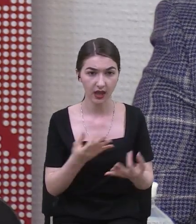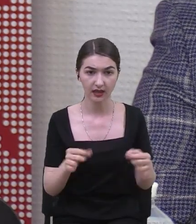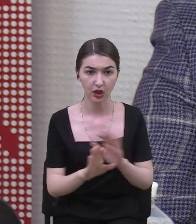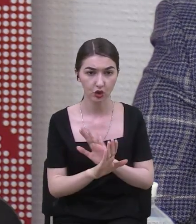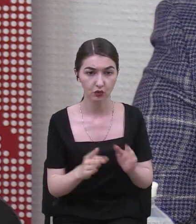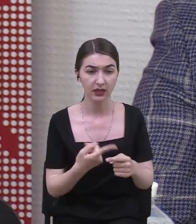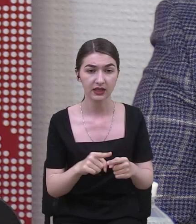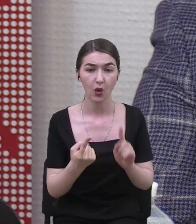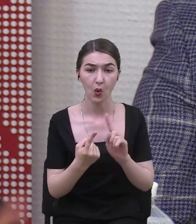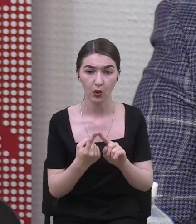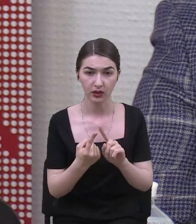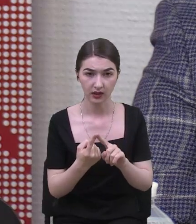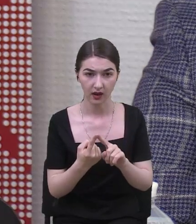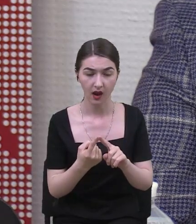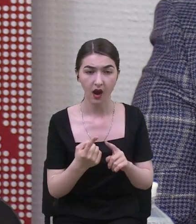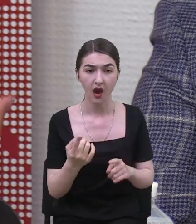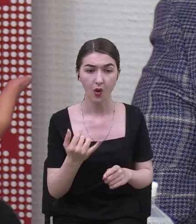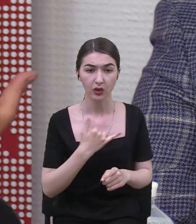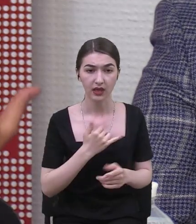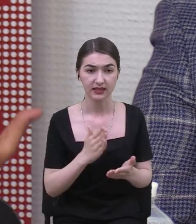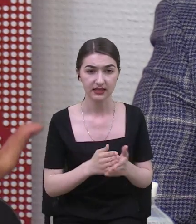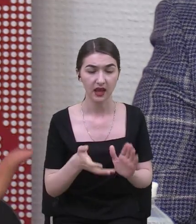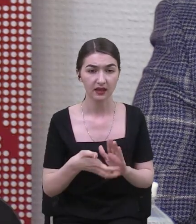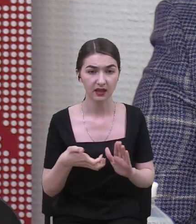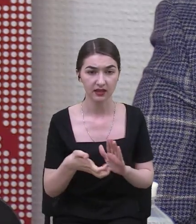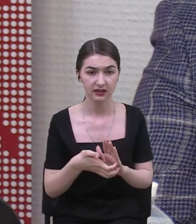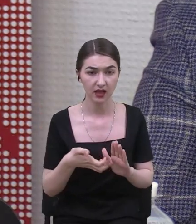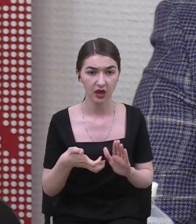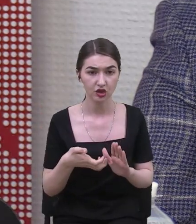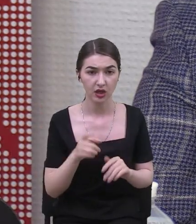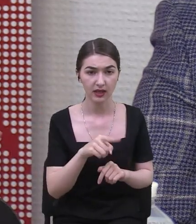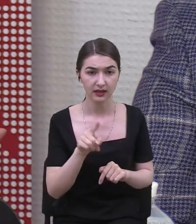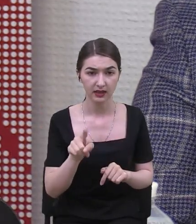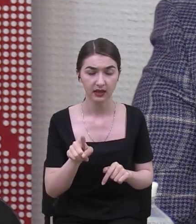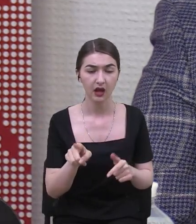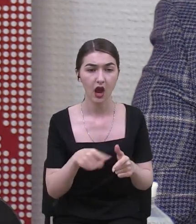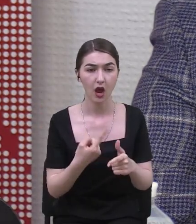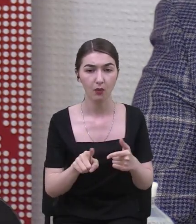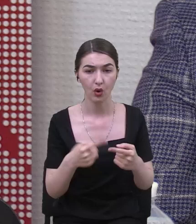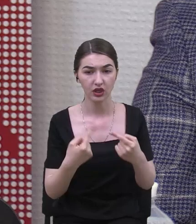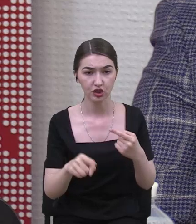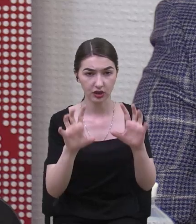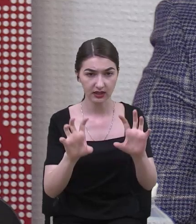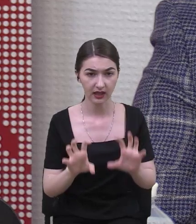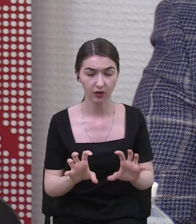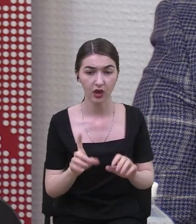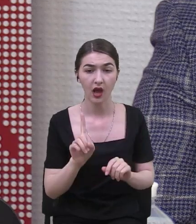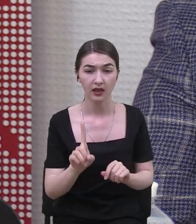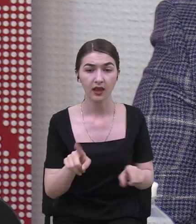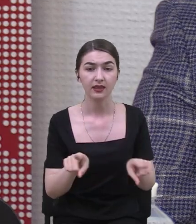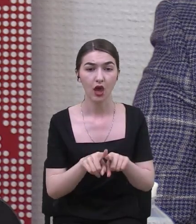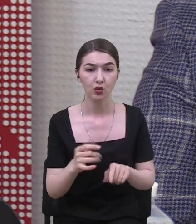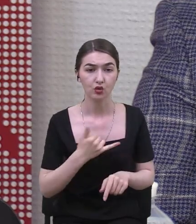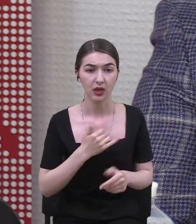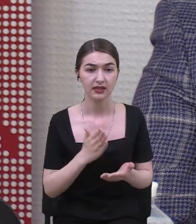even the implementation of a legal framework. And we are also, of course, talking about communication barriers.